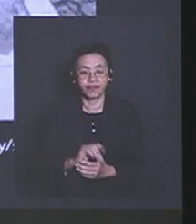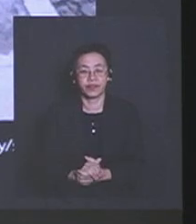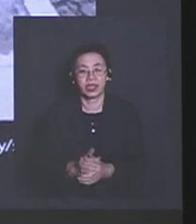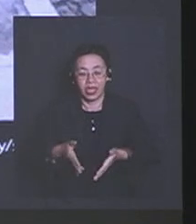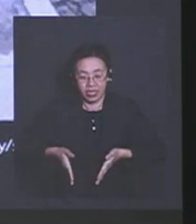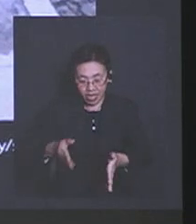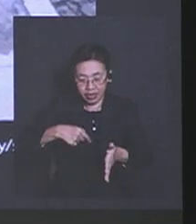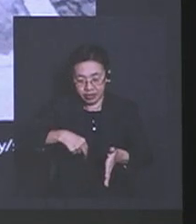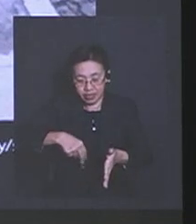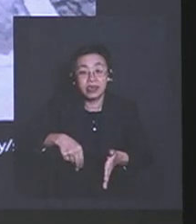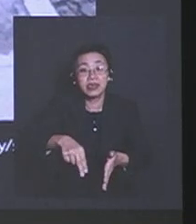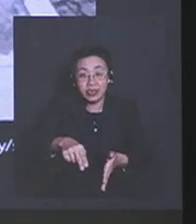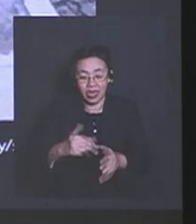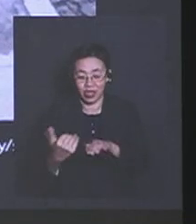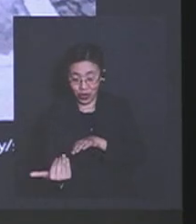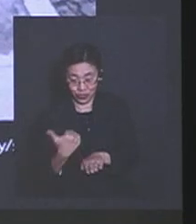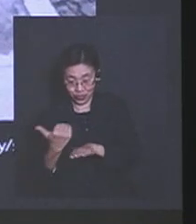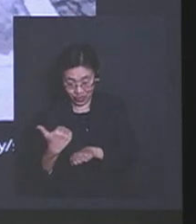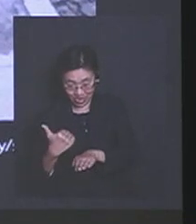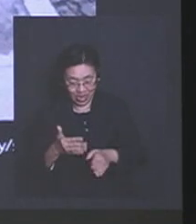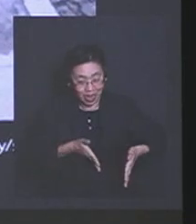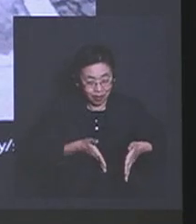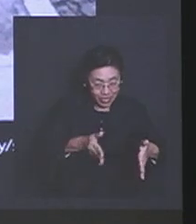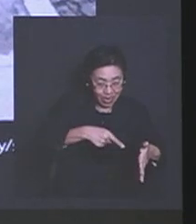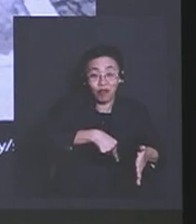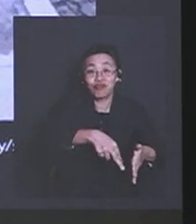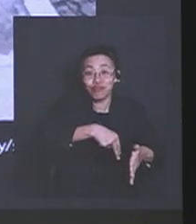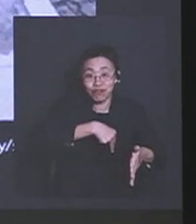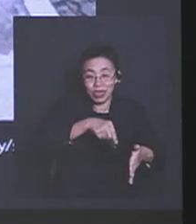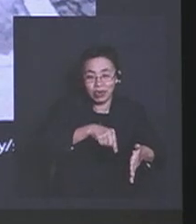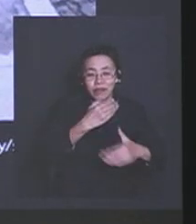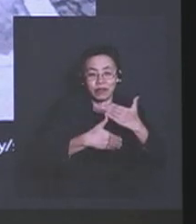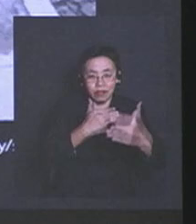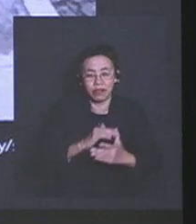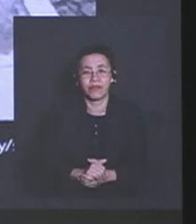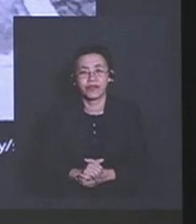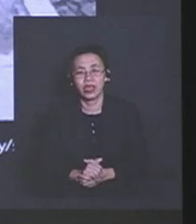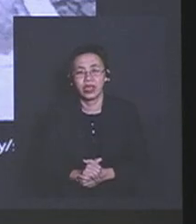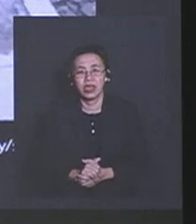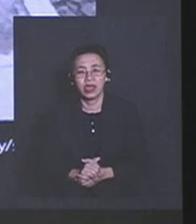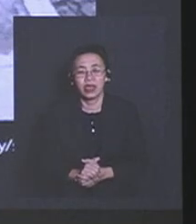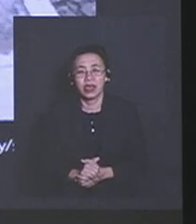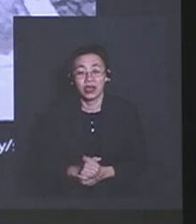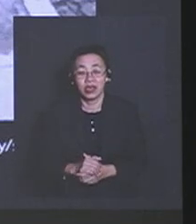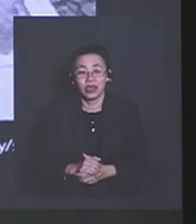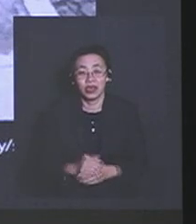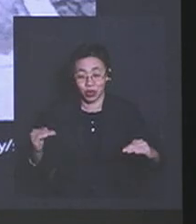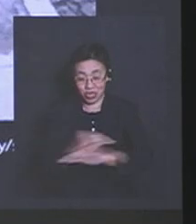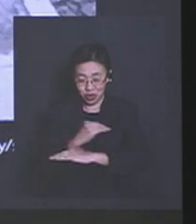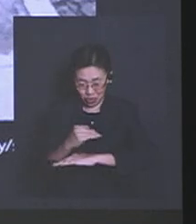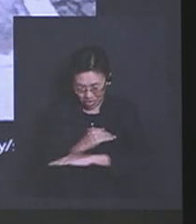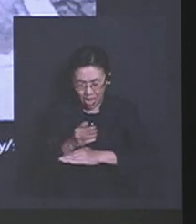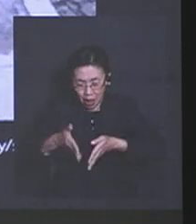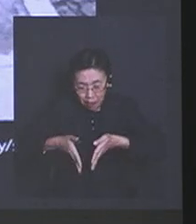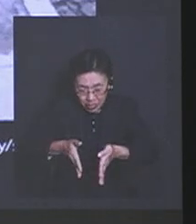challenging is inside the small soil, we don't have pavement. We don't have like footpath, big enough to have that.